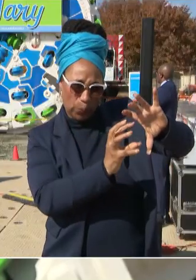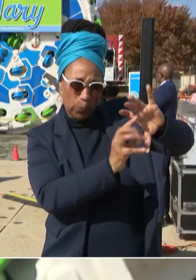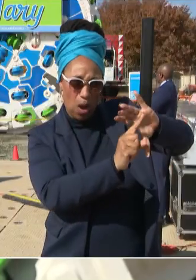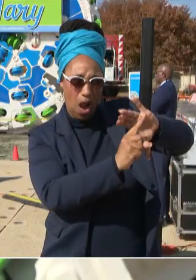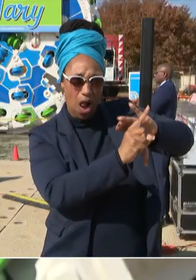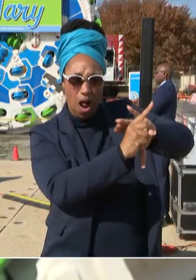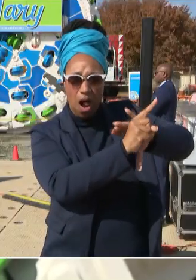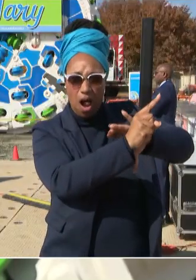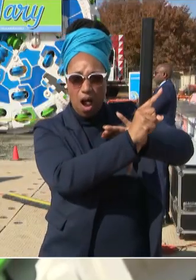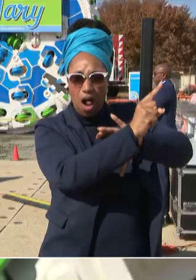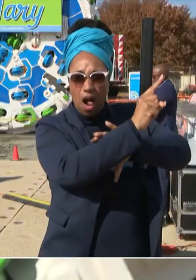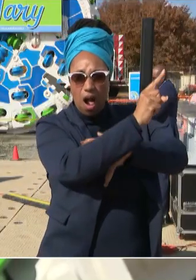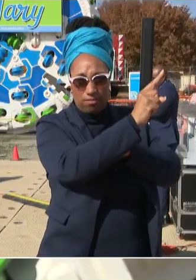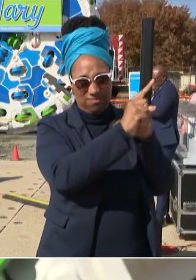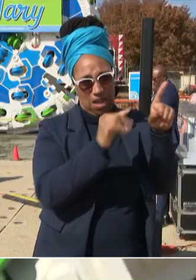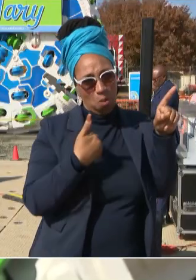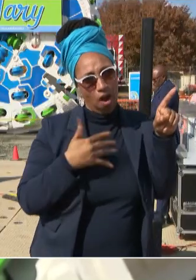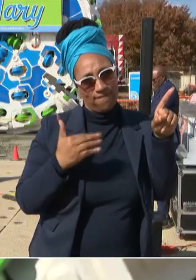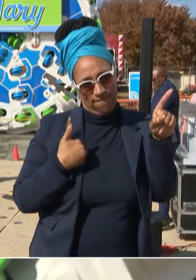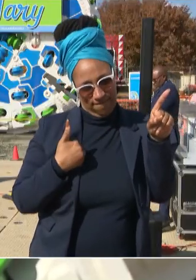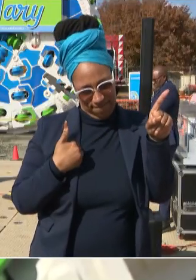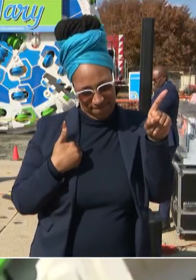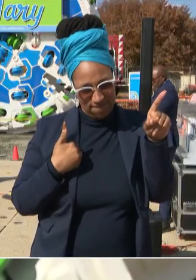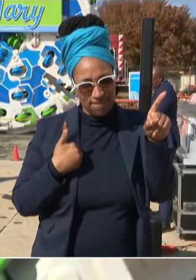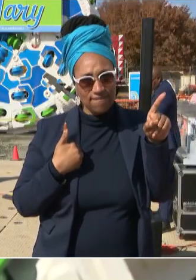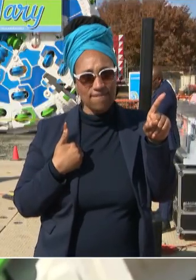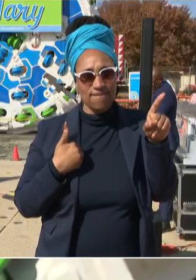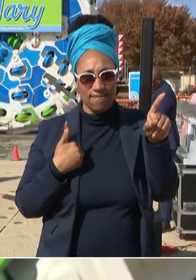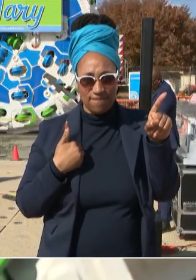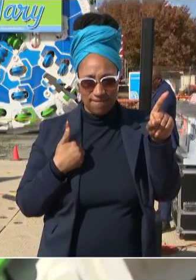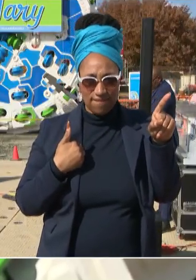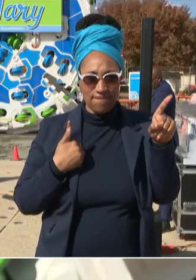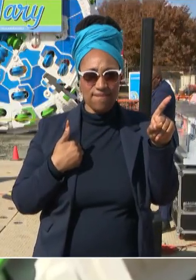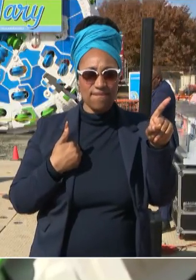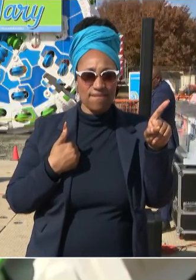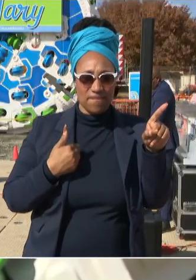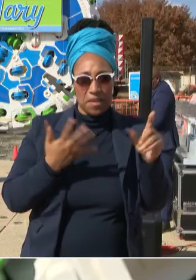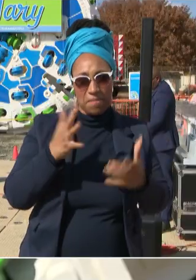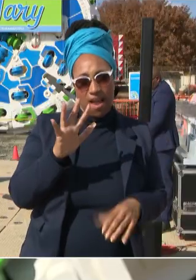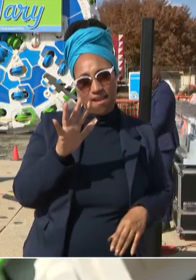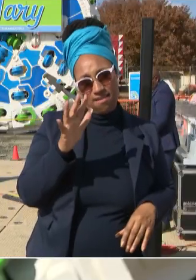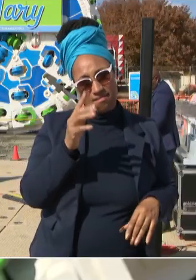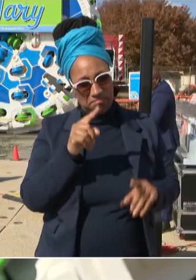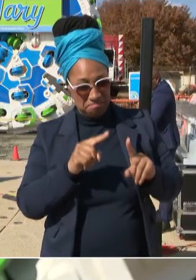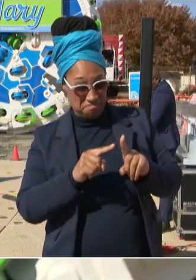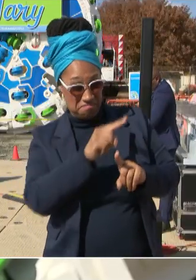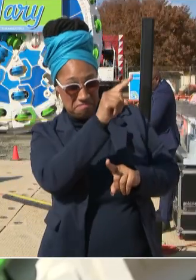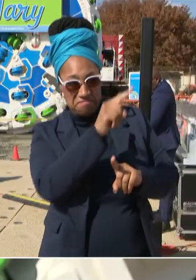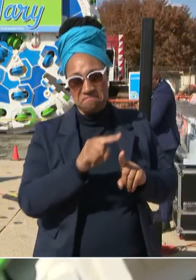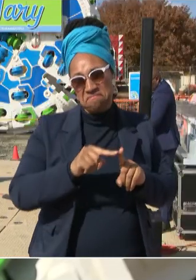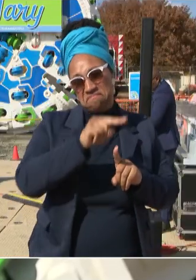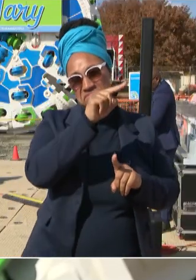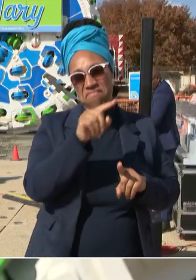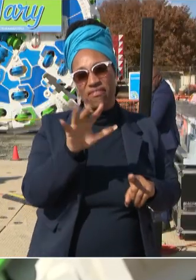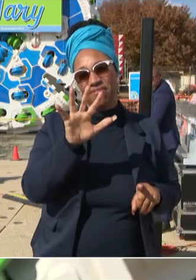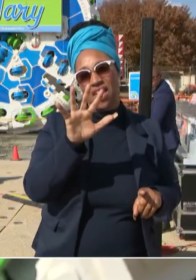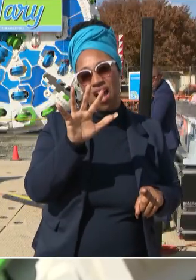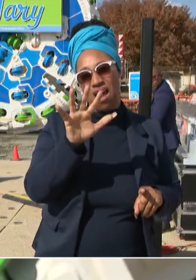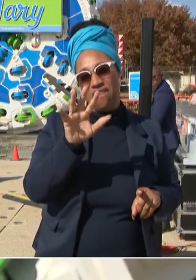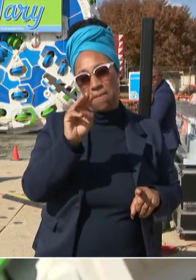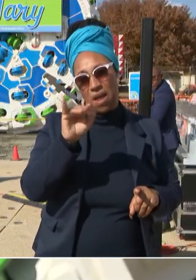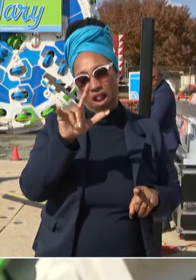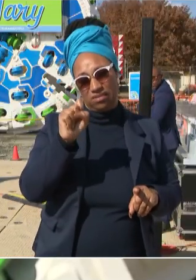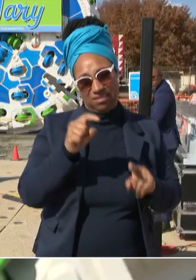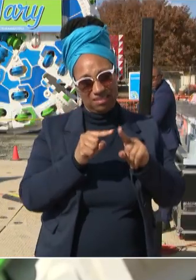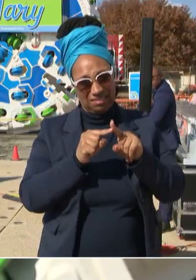speakers said here, is 5.5 miles. 2.1 mile going to be in the rock. That's what Mary going to